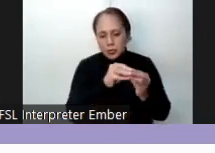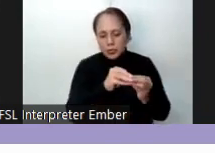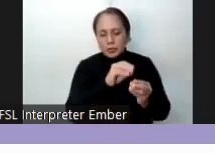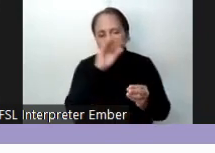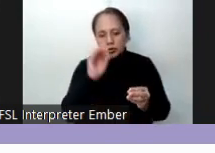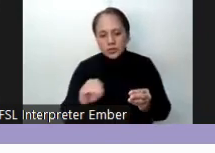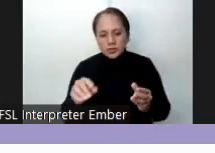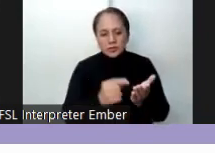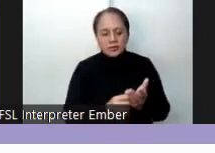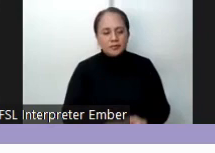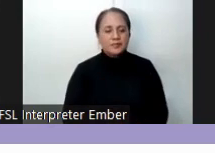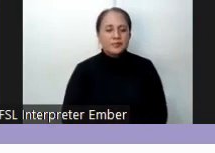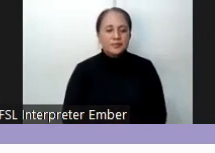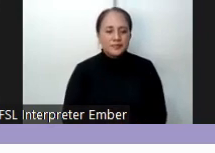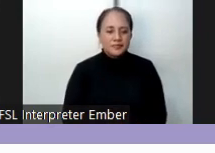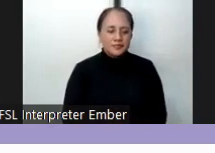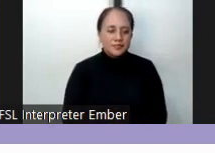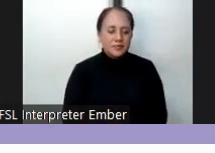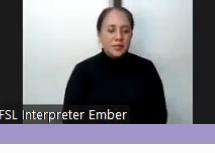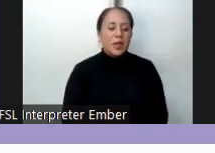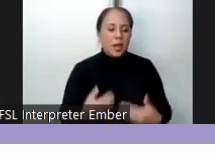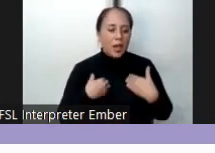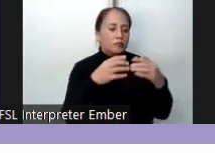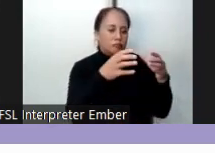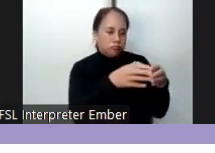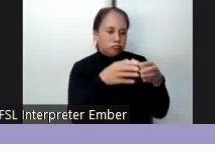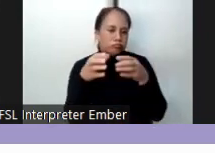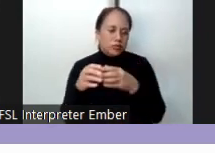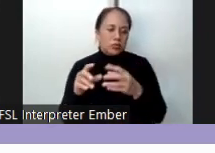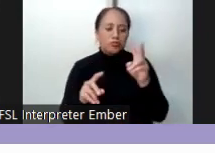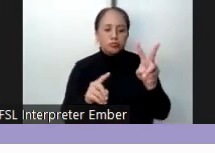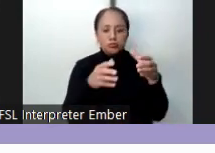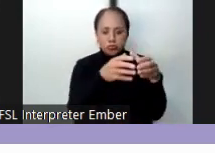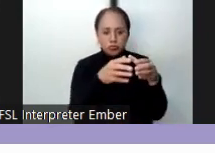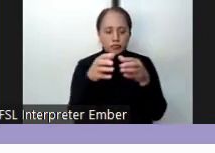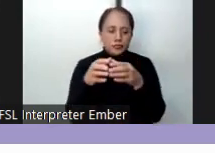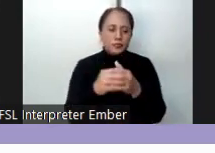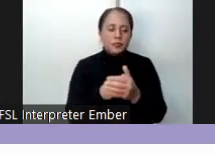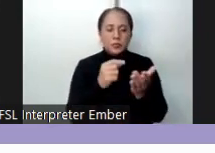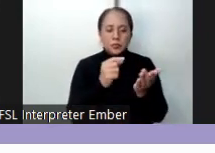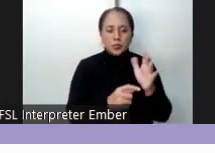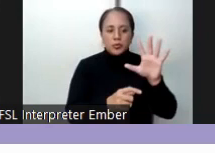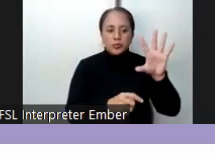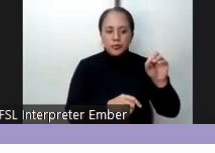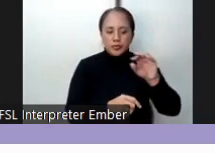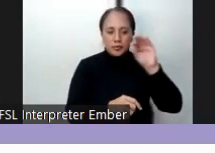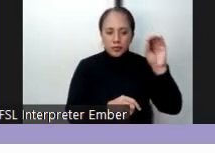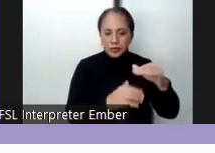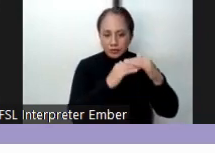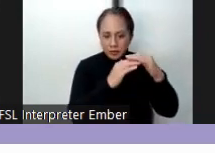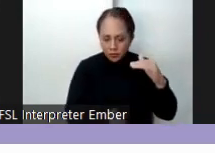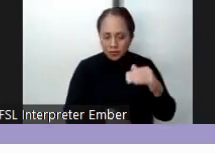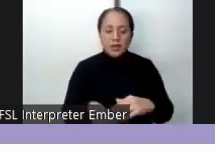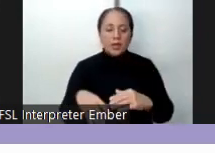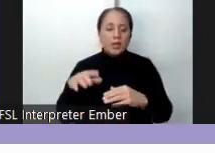percent scores of the respondents. We categorized these scores into 2 groups, scores 50% below,